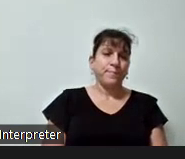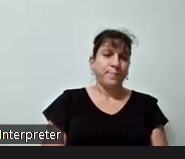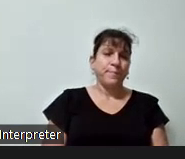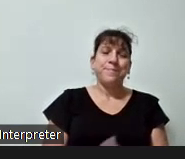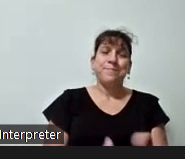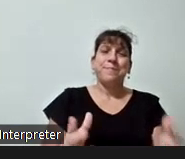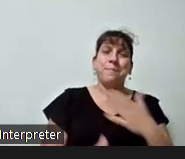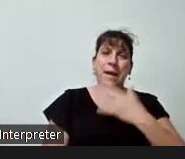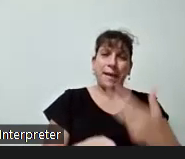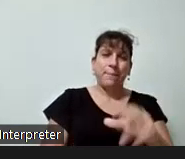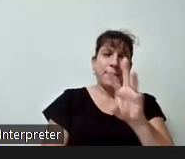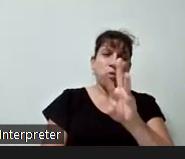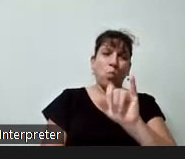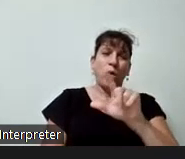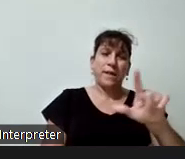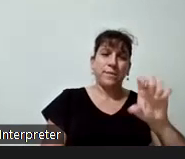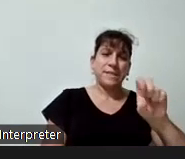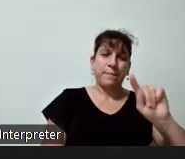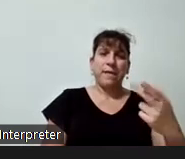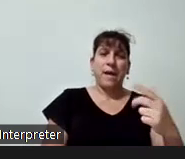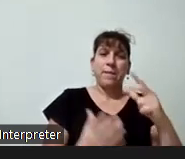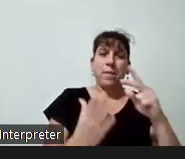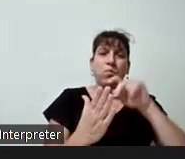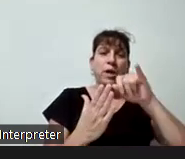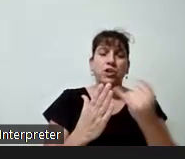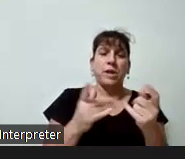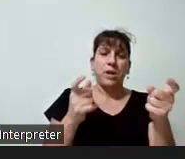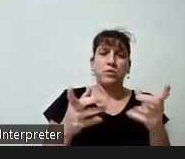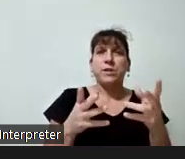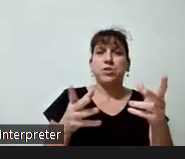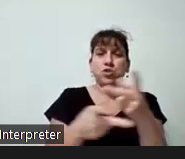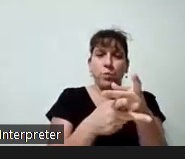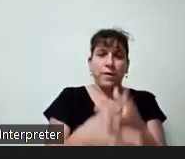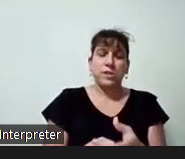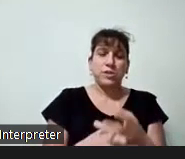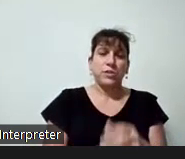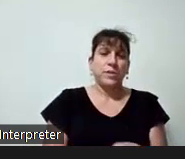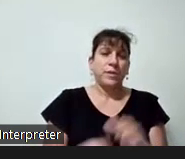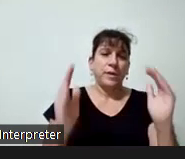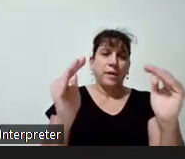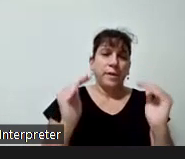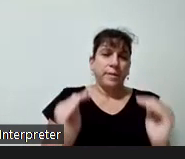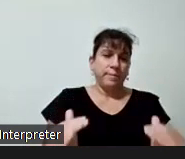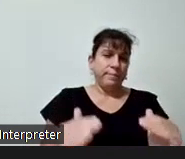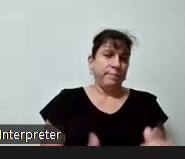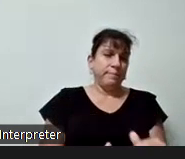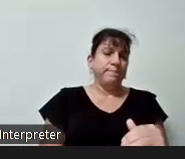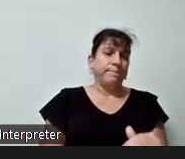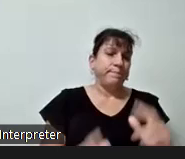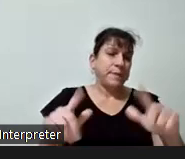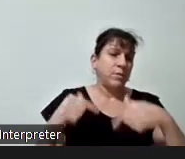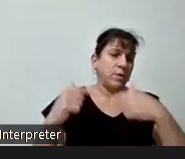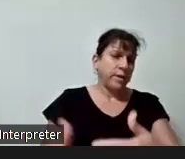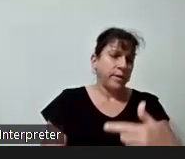Once again, my name is Will Smith. I am the project management supervisor for capital programs. Next, I'm going to turn it over to